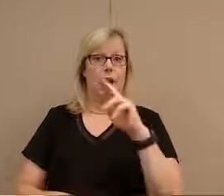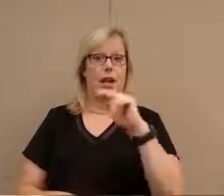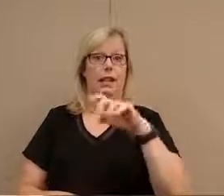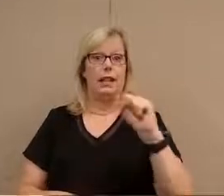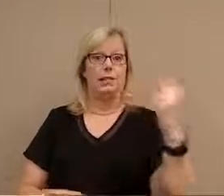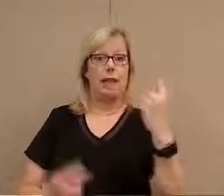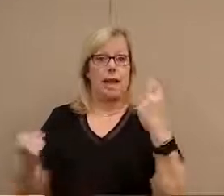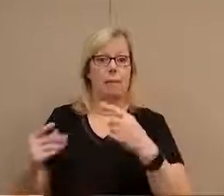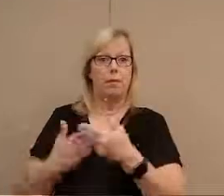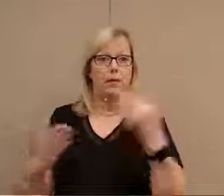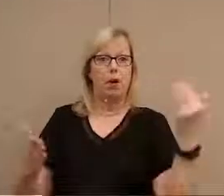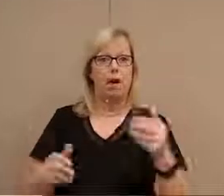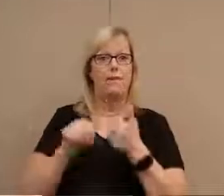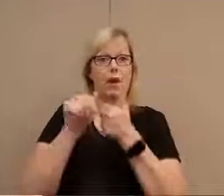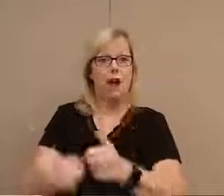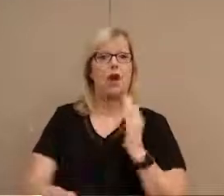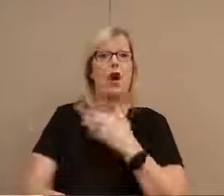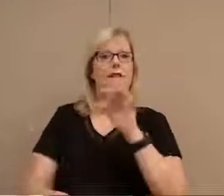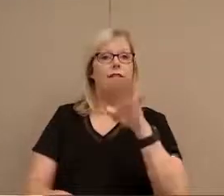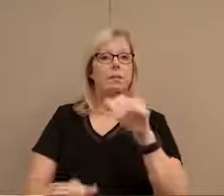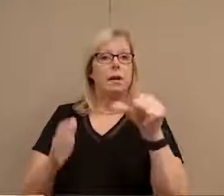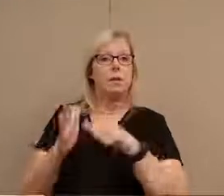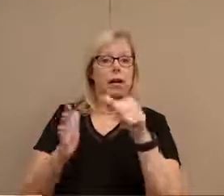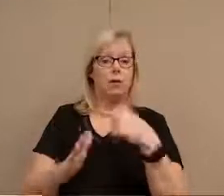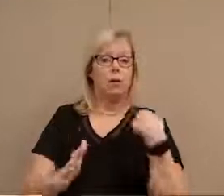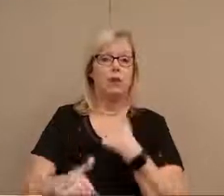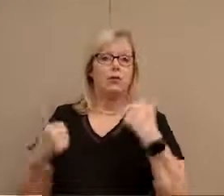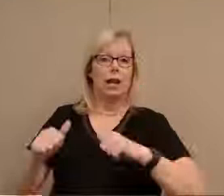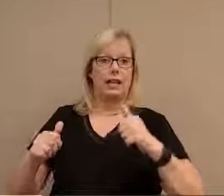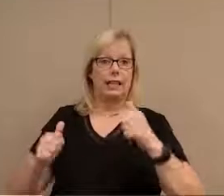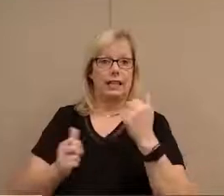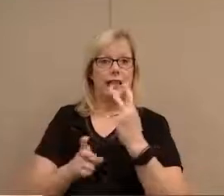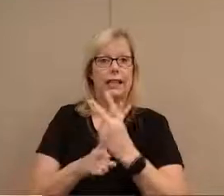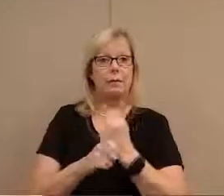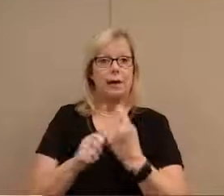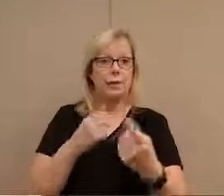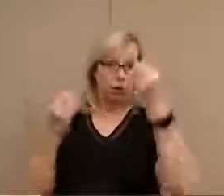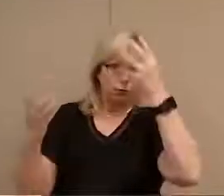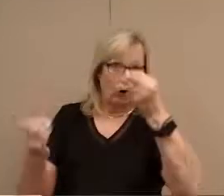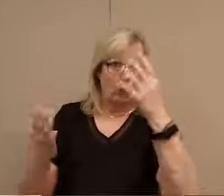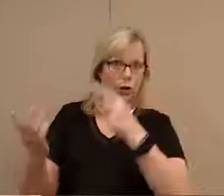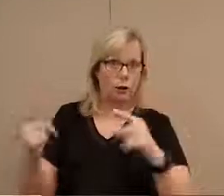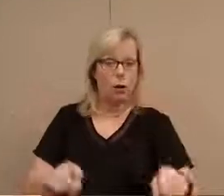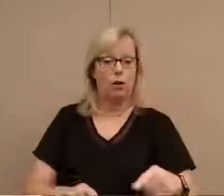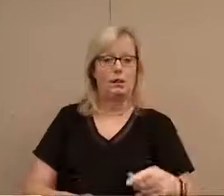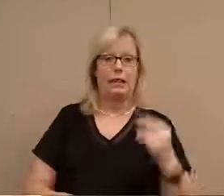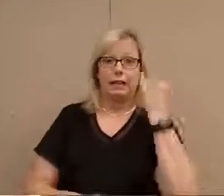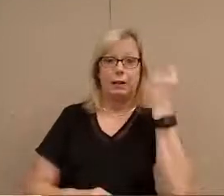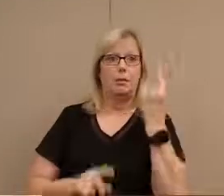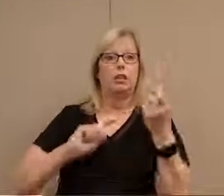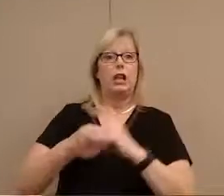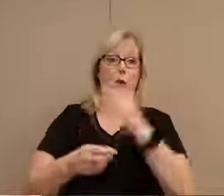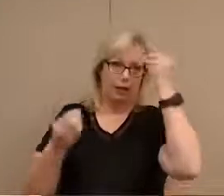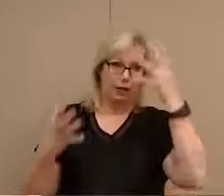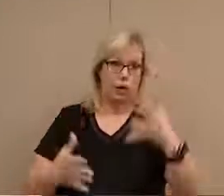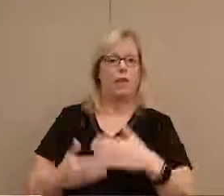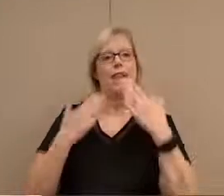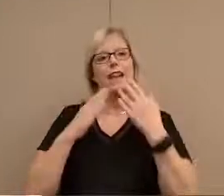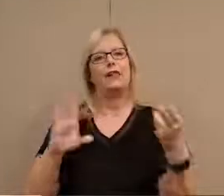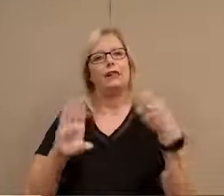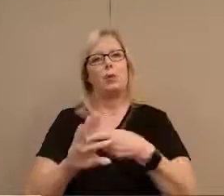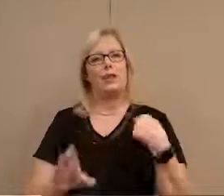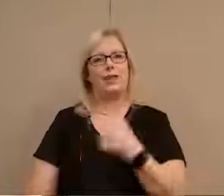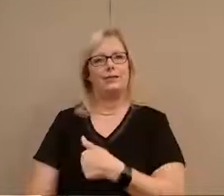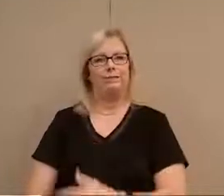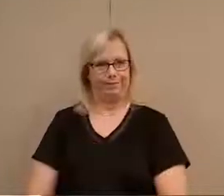in between. Follow our page. We try to keep everybody updated. If there's anything that changes, we'll be sure to post it out there. Thank you for joining us.